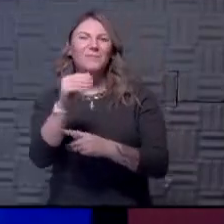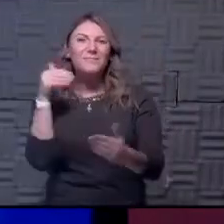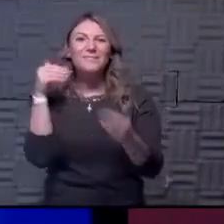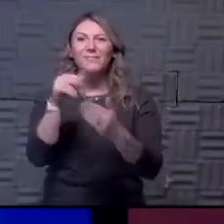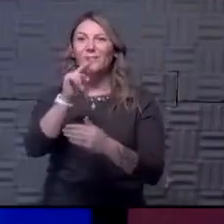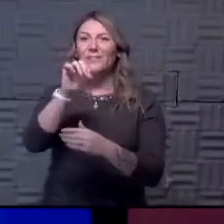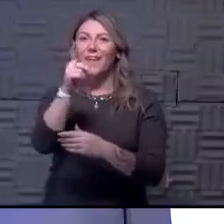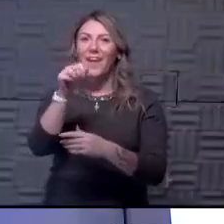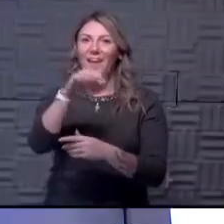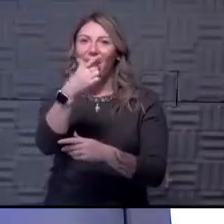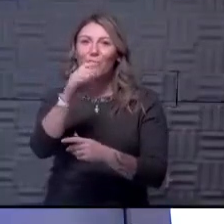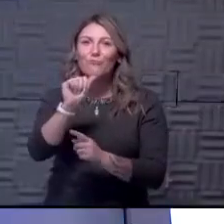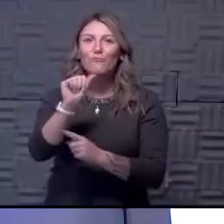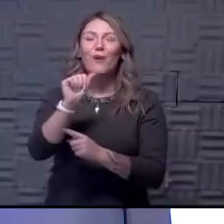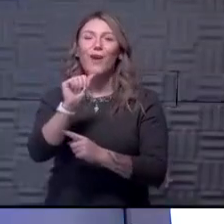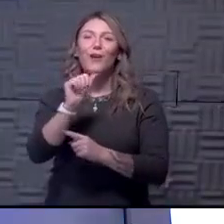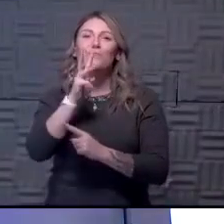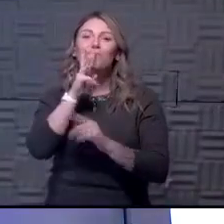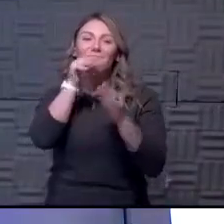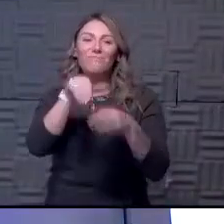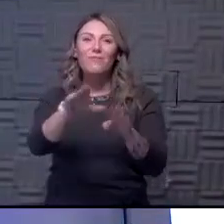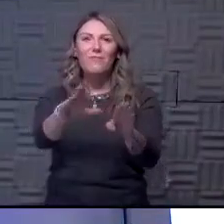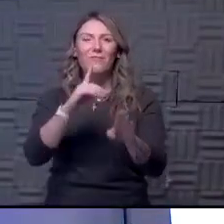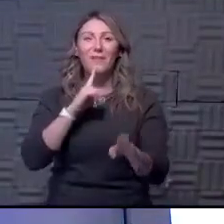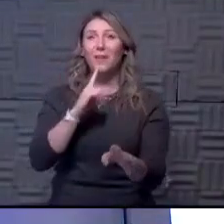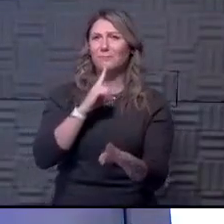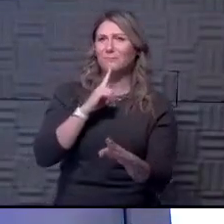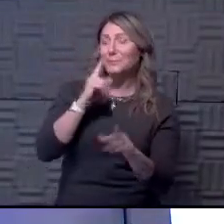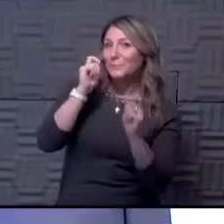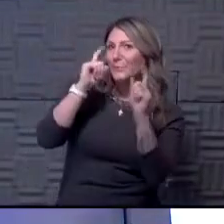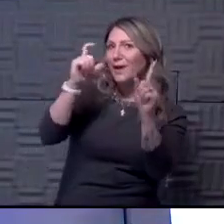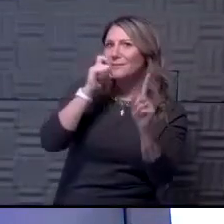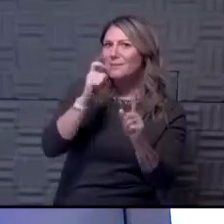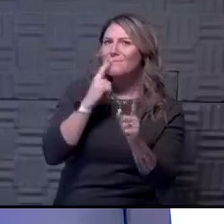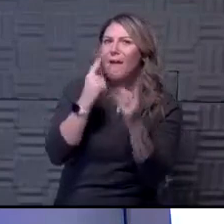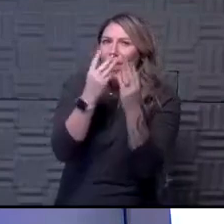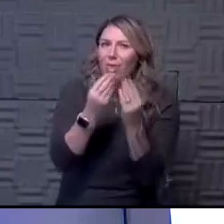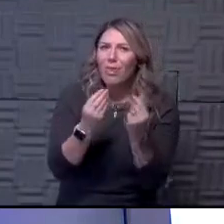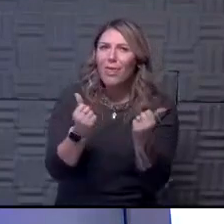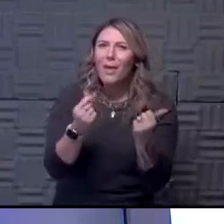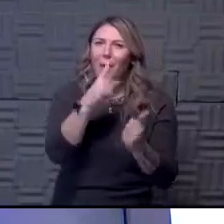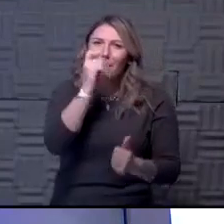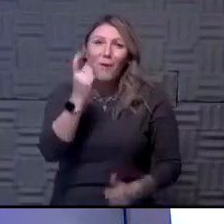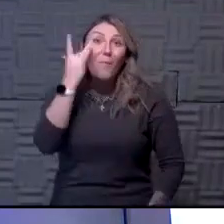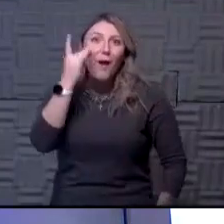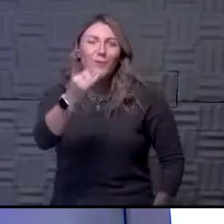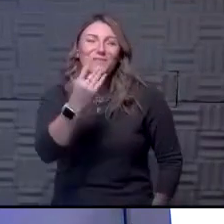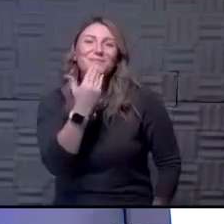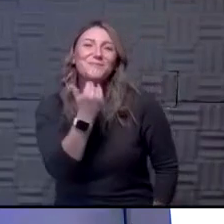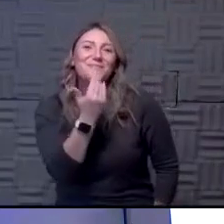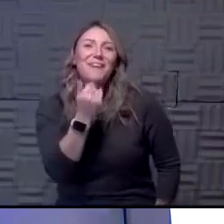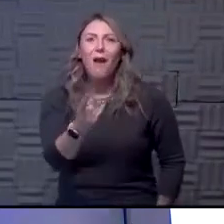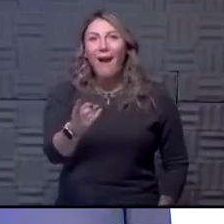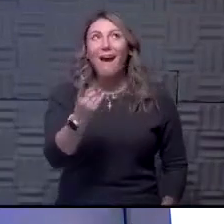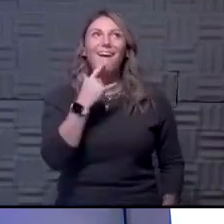Beautiful place. I'm surprised you didn't melt because you're so sweet. Oh, yeah, that's what happens to me in the rain. What do you want, Hawkeye?